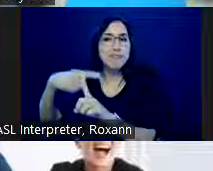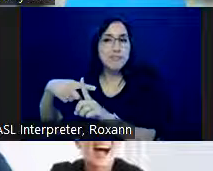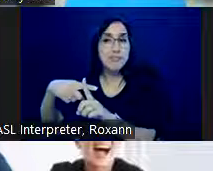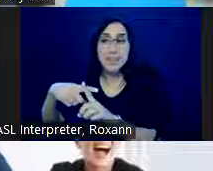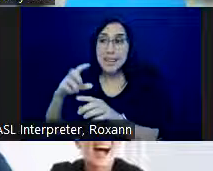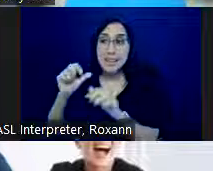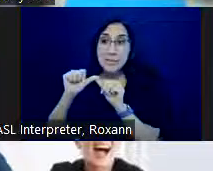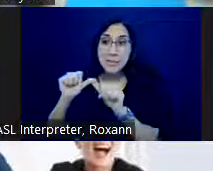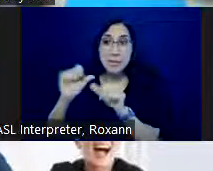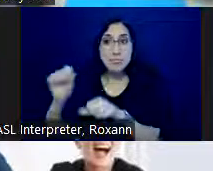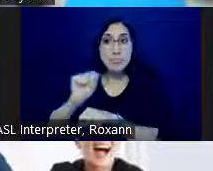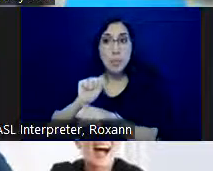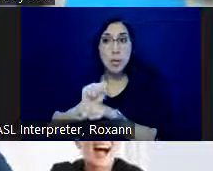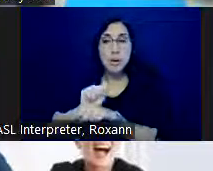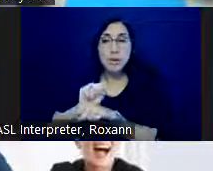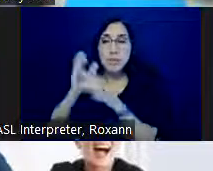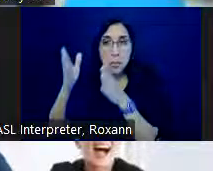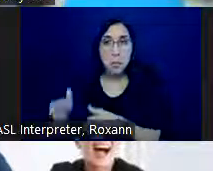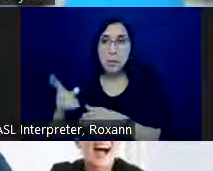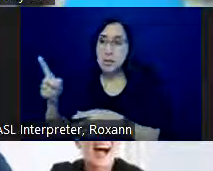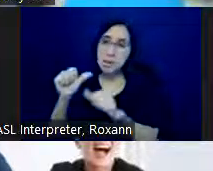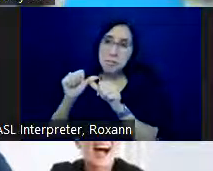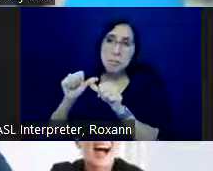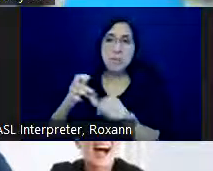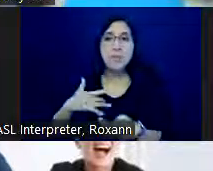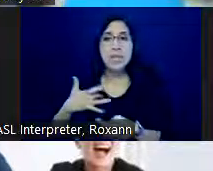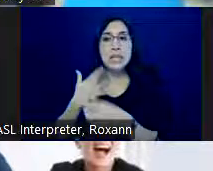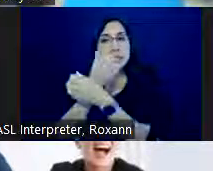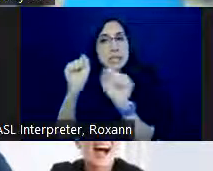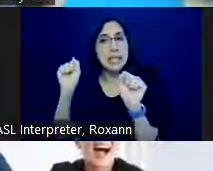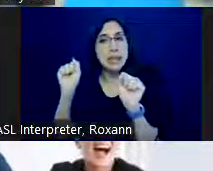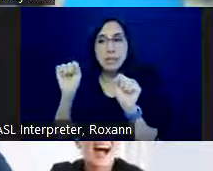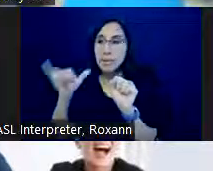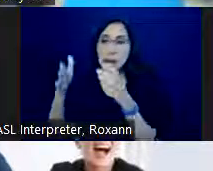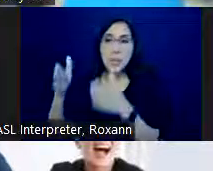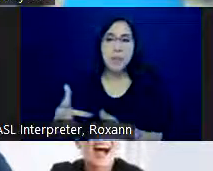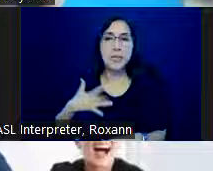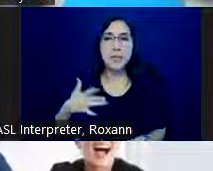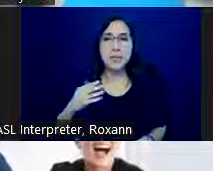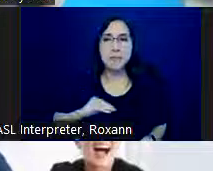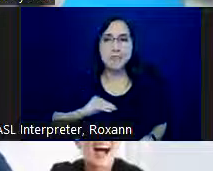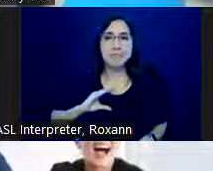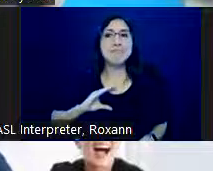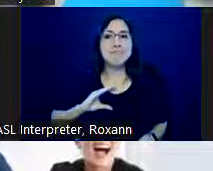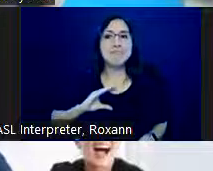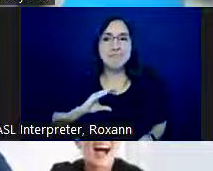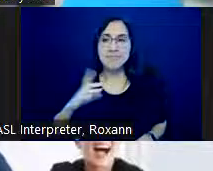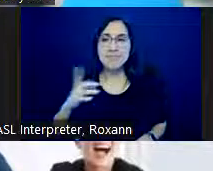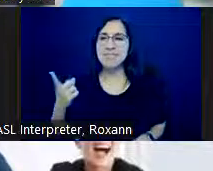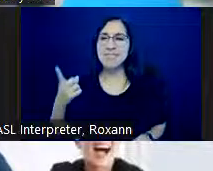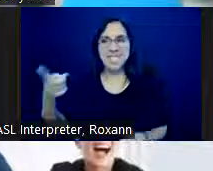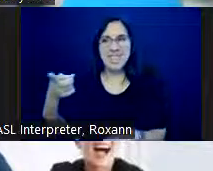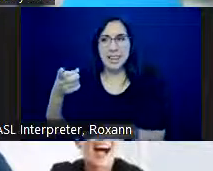there. Comfortable, safe, fulfilled, becoming